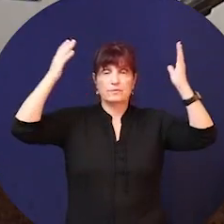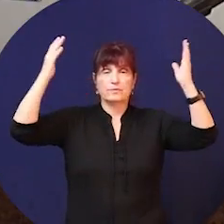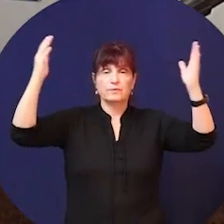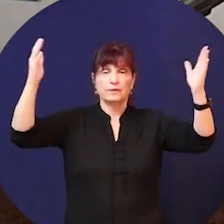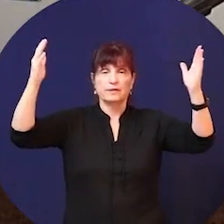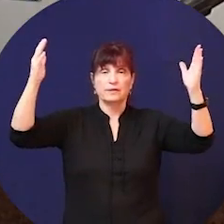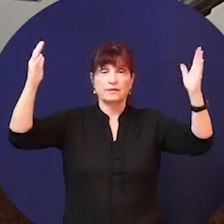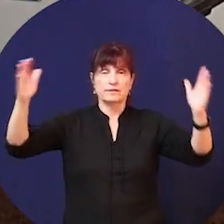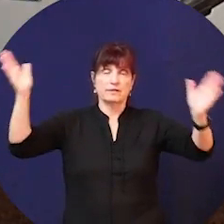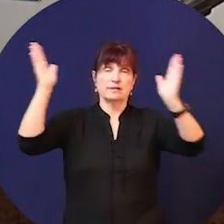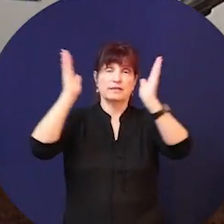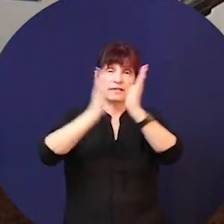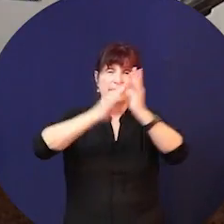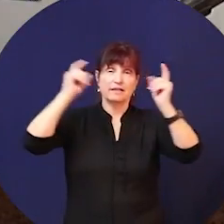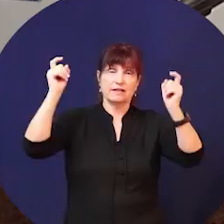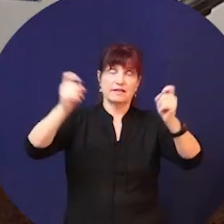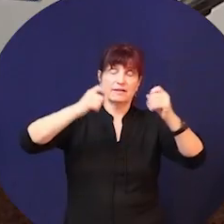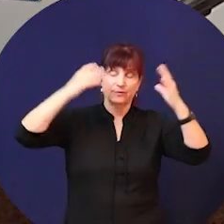Alleluia,